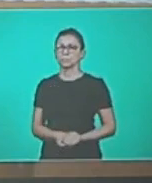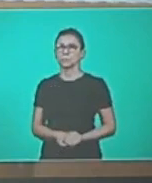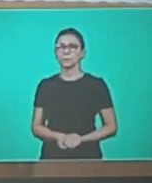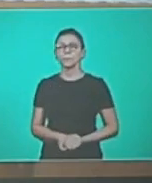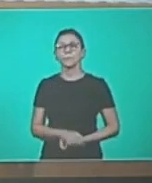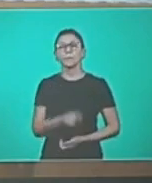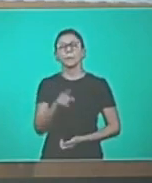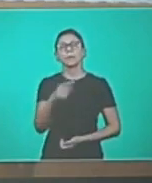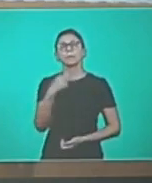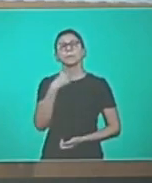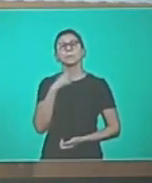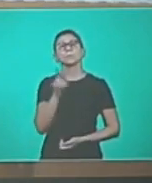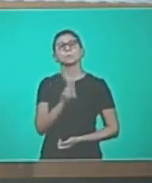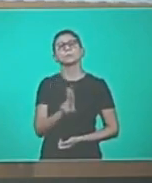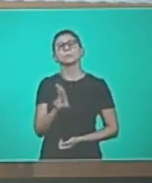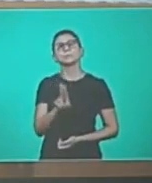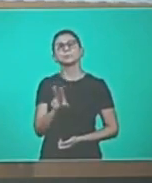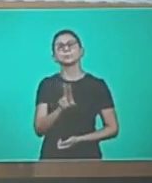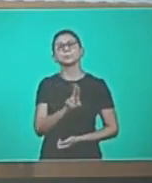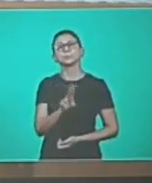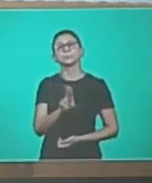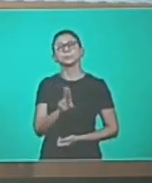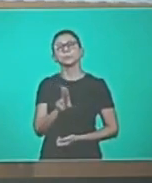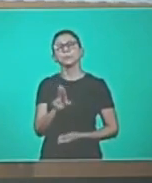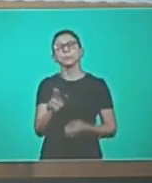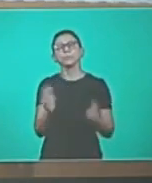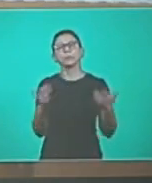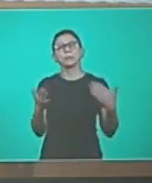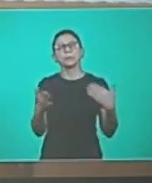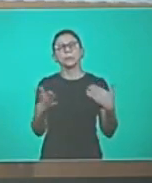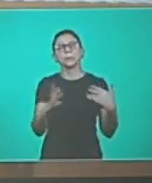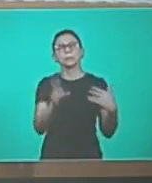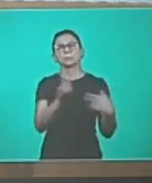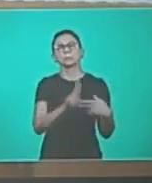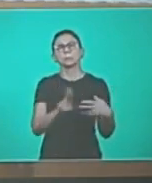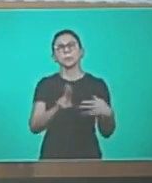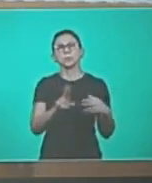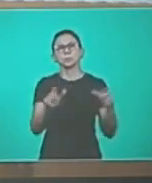that is another subject. Nobody can use the church